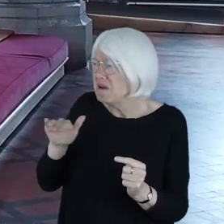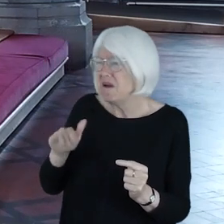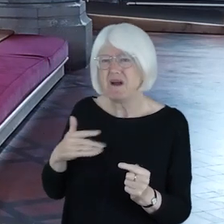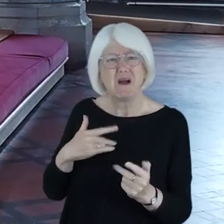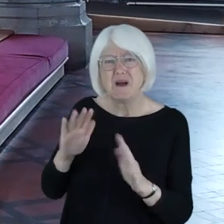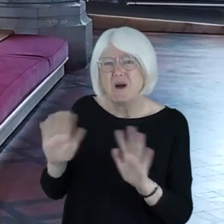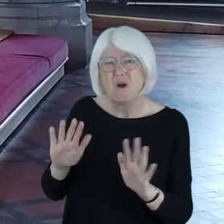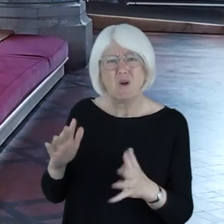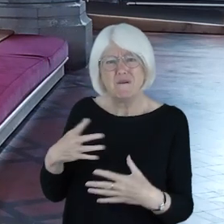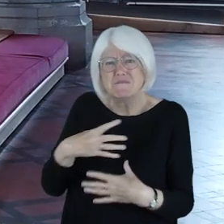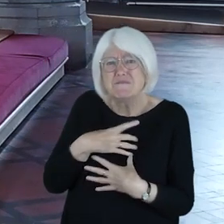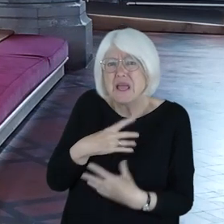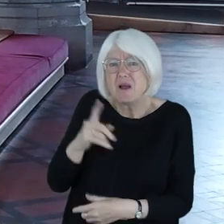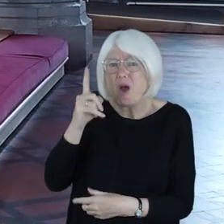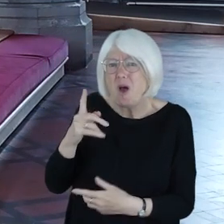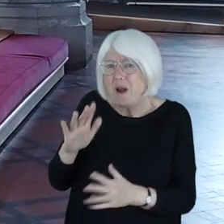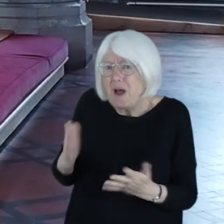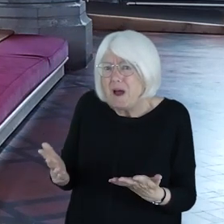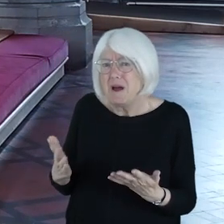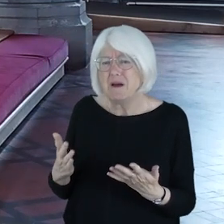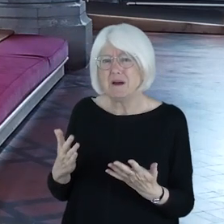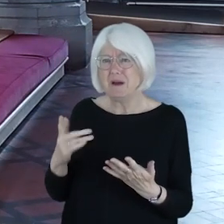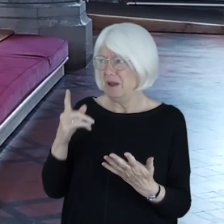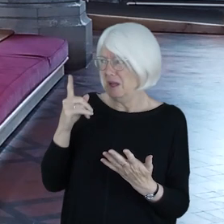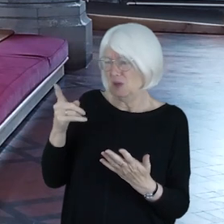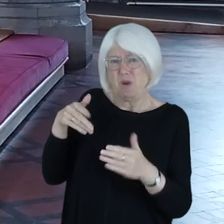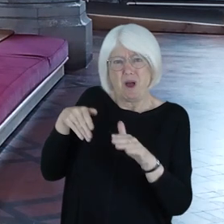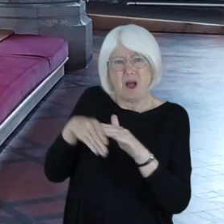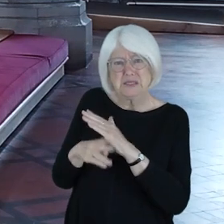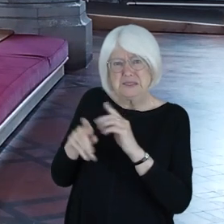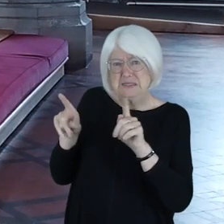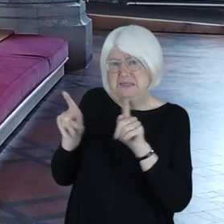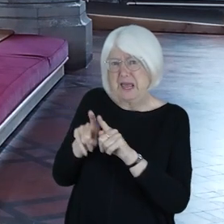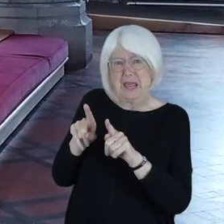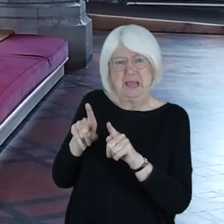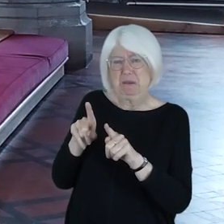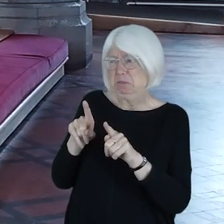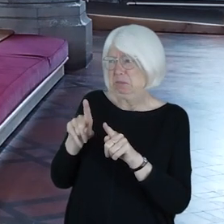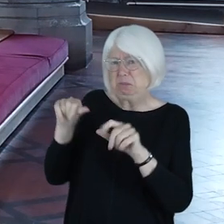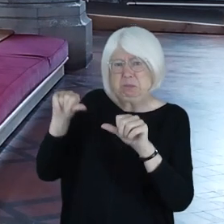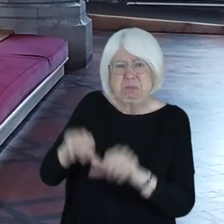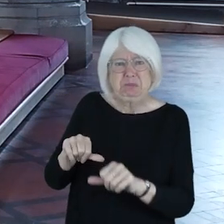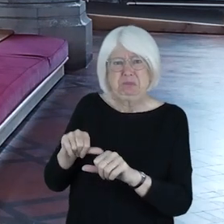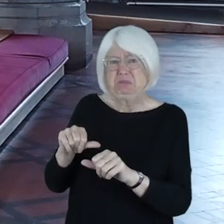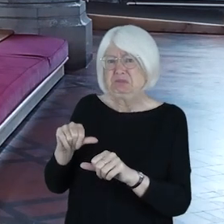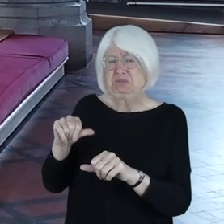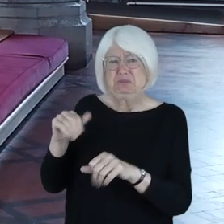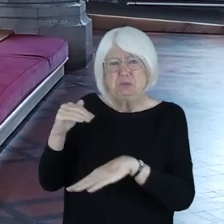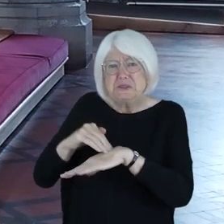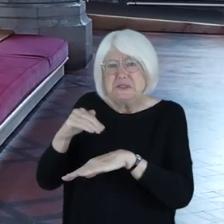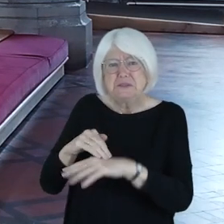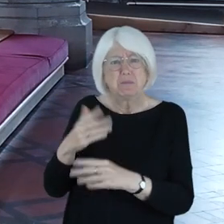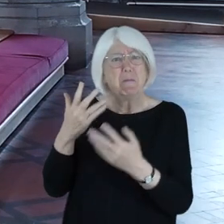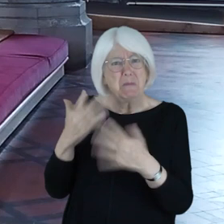him, saying, Do you not fear God, since you are under the same sentence of condemnation? And